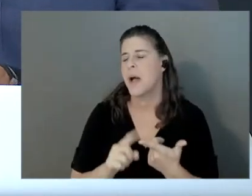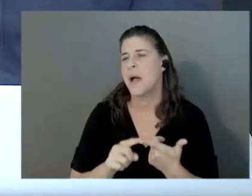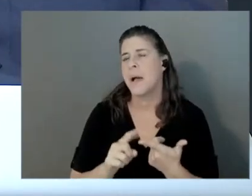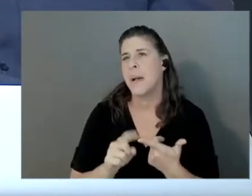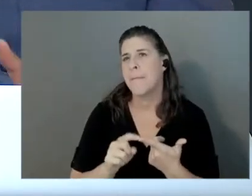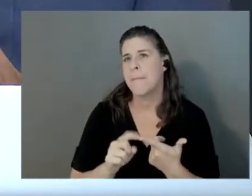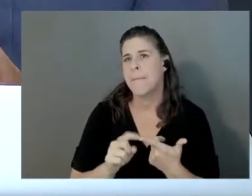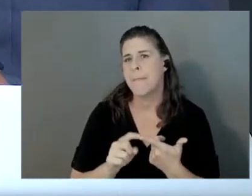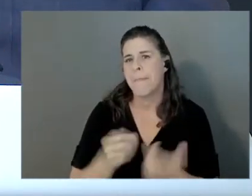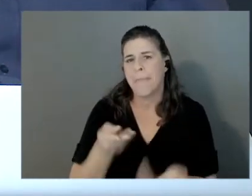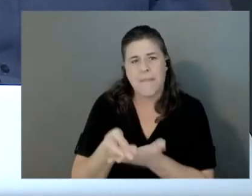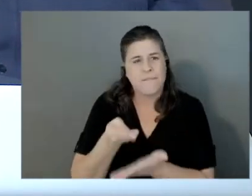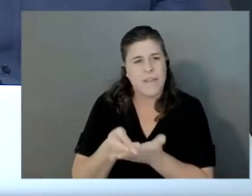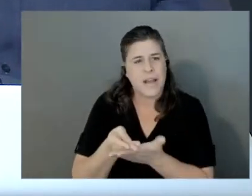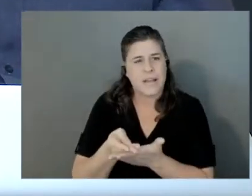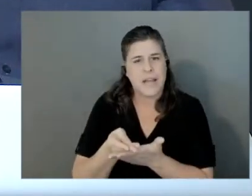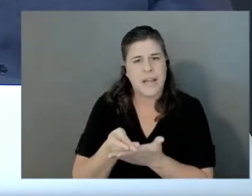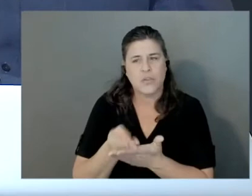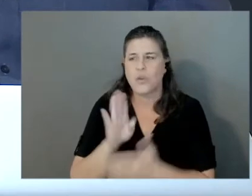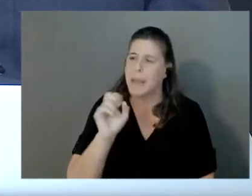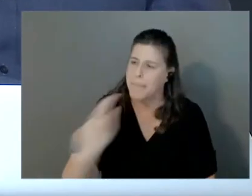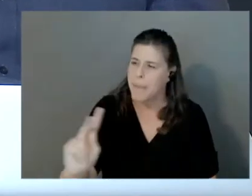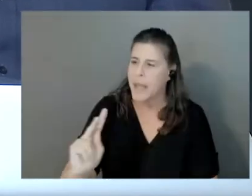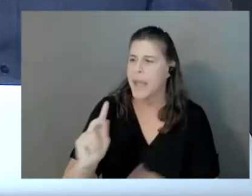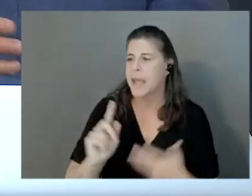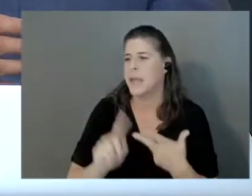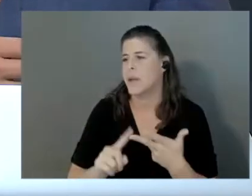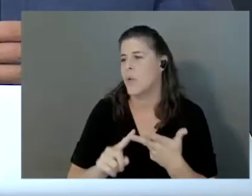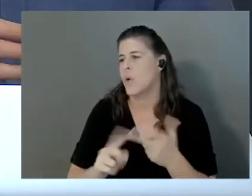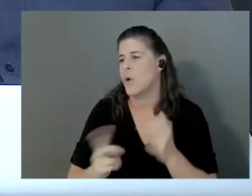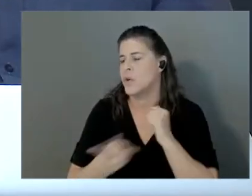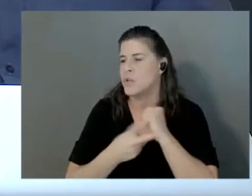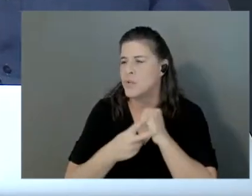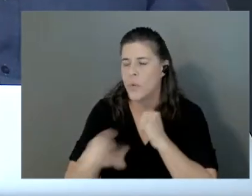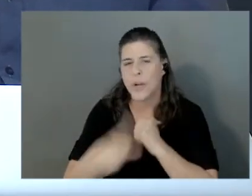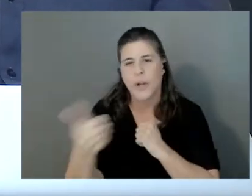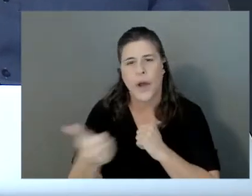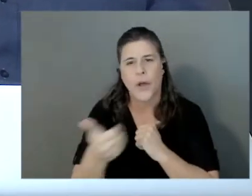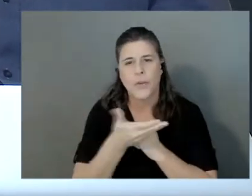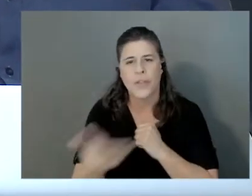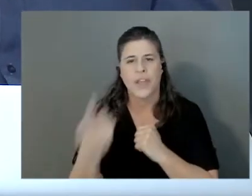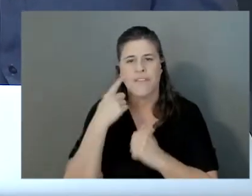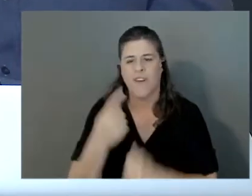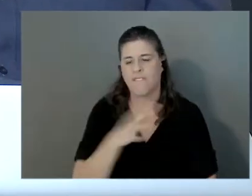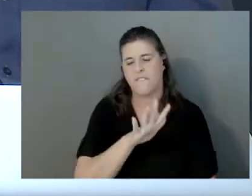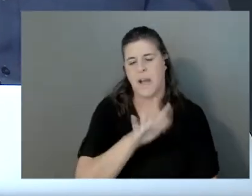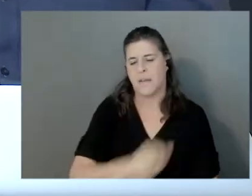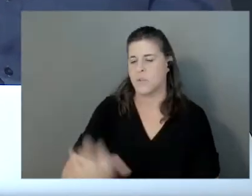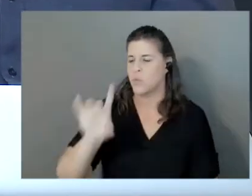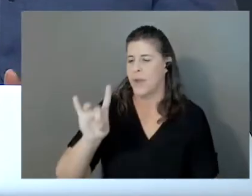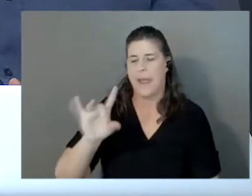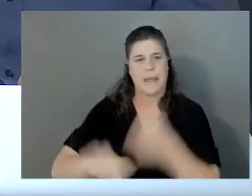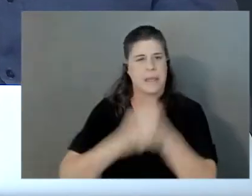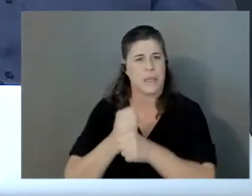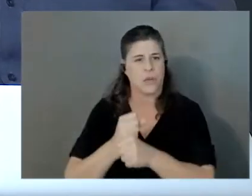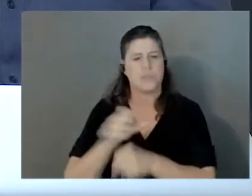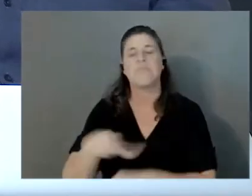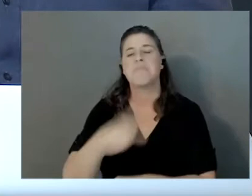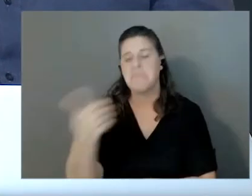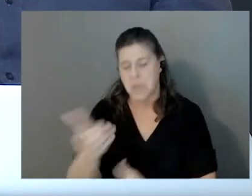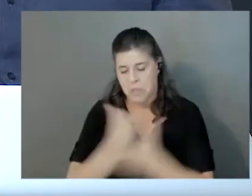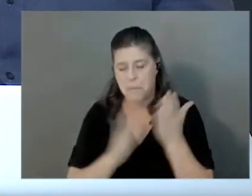Financial institution like banking, where you're storing historical transactions, sometimes for 5, 7, 8 years. This is another segment where it can